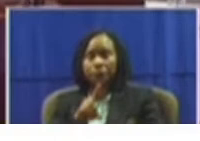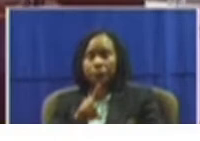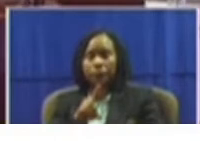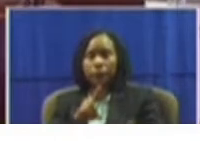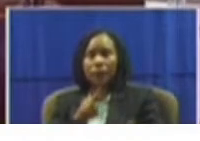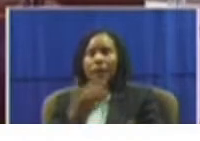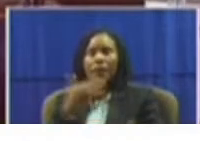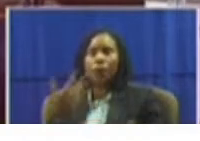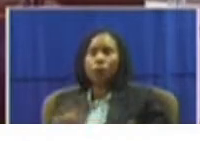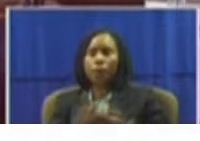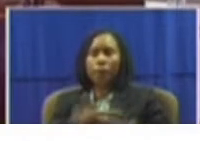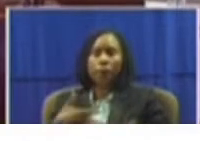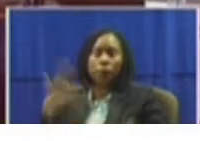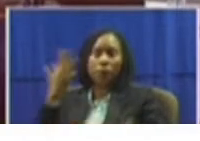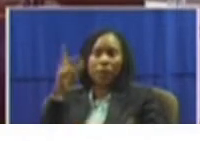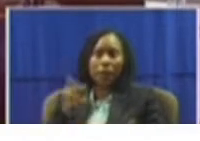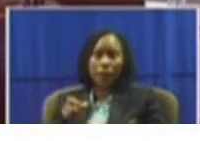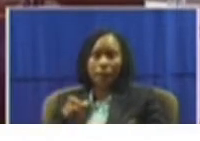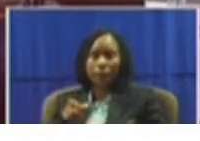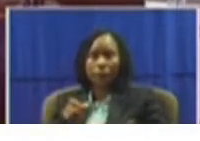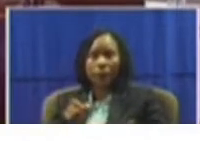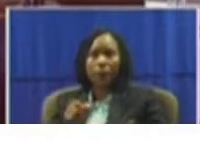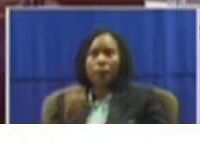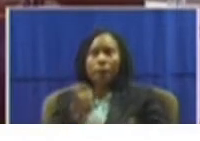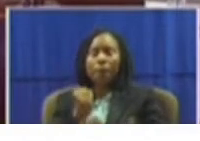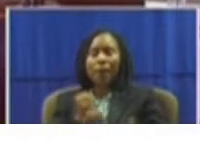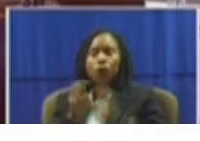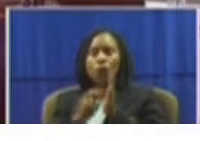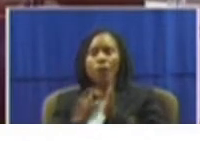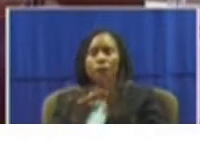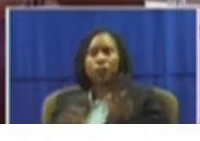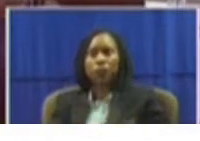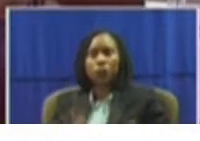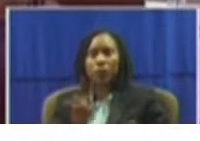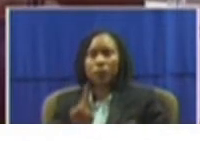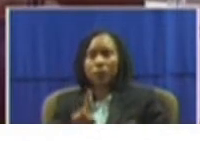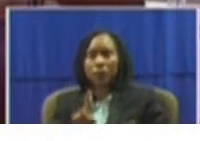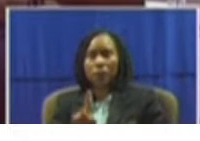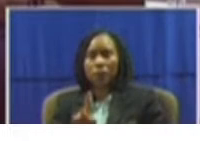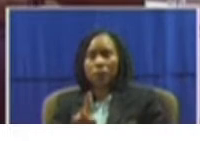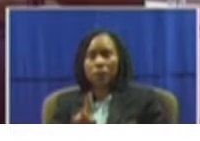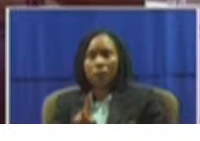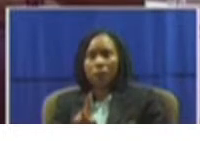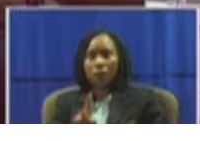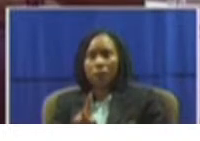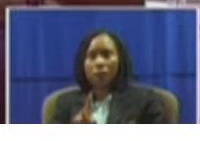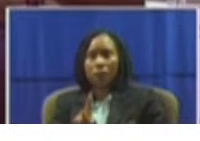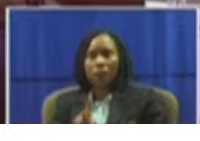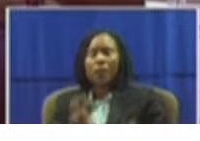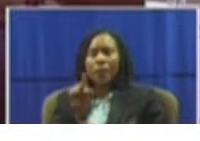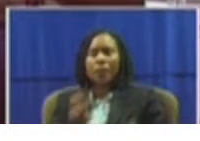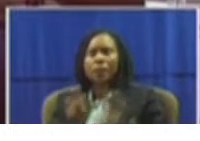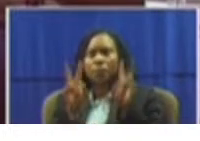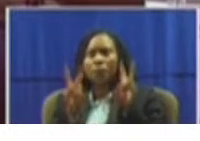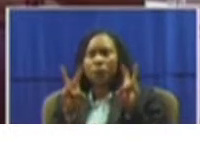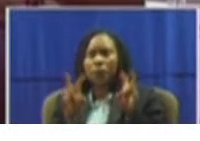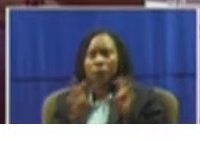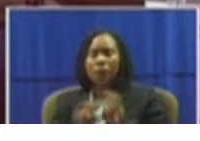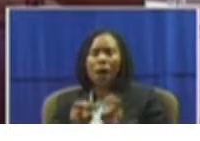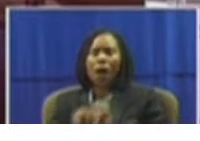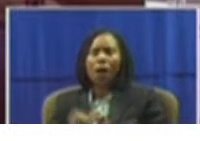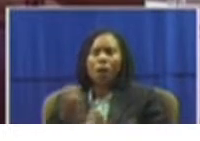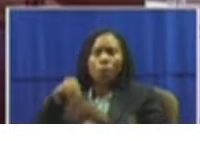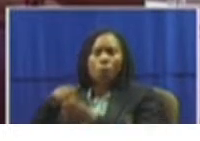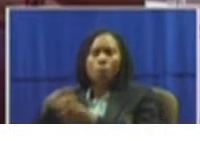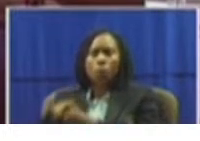Thank you, Madam Speaker. Madam Speaker, you have made a ruling that the item or the matter is not sub judice in terms of the rules. You've made